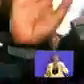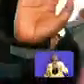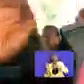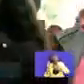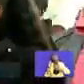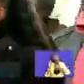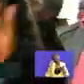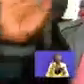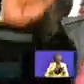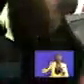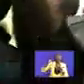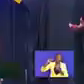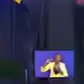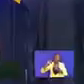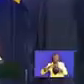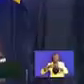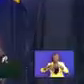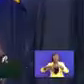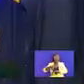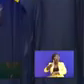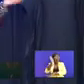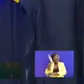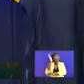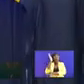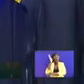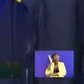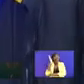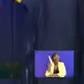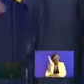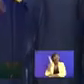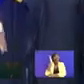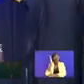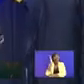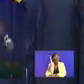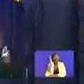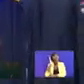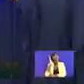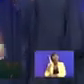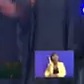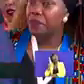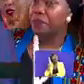is Glory Glory to God